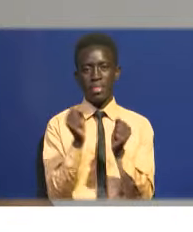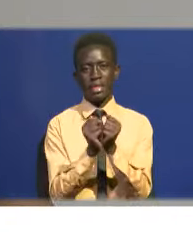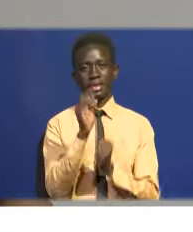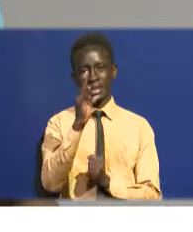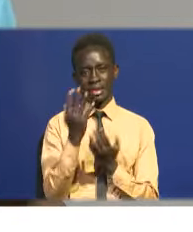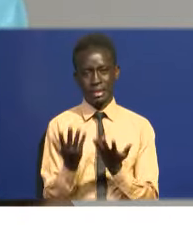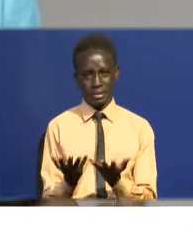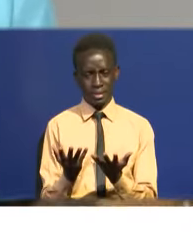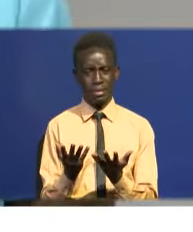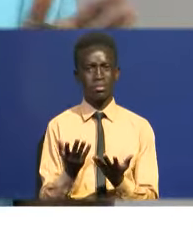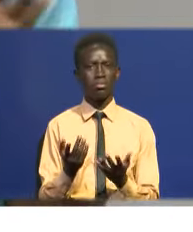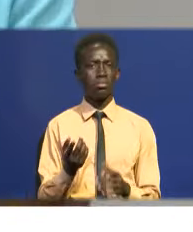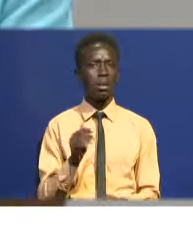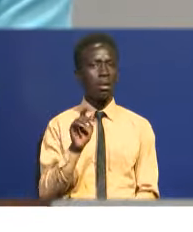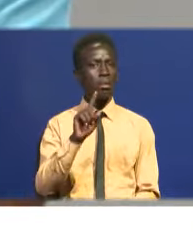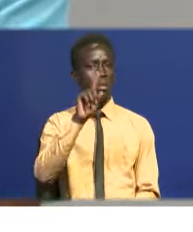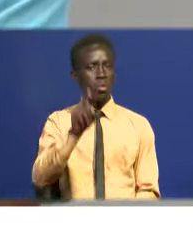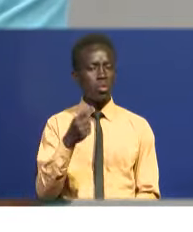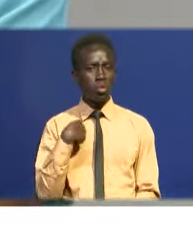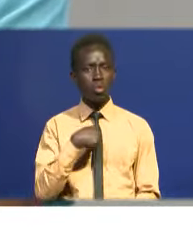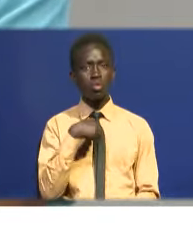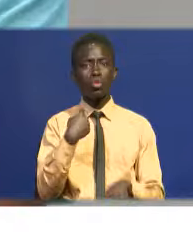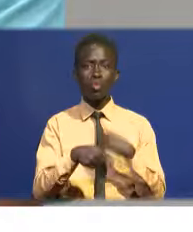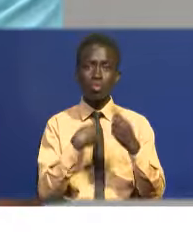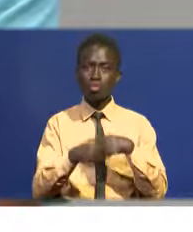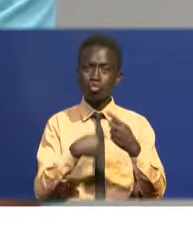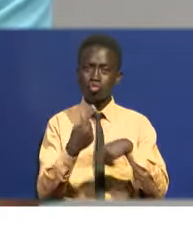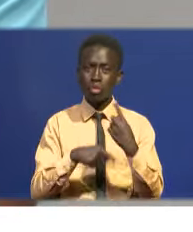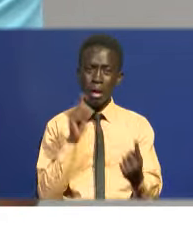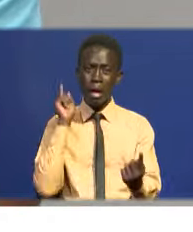walk until the Parliament is over in